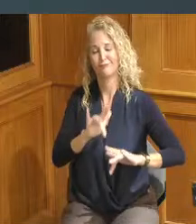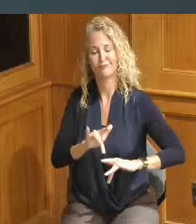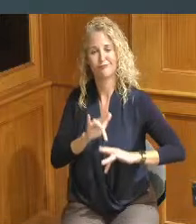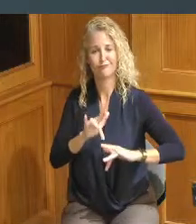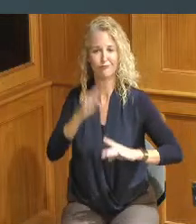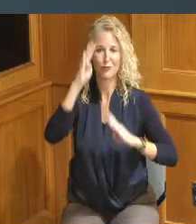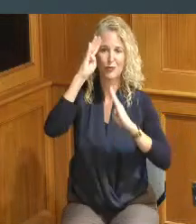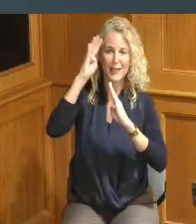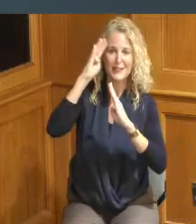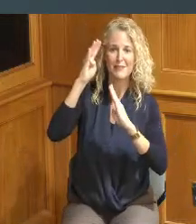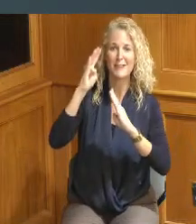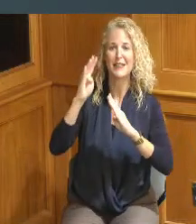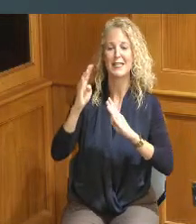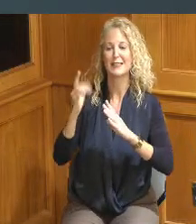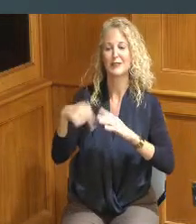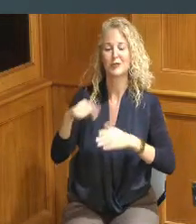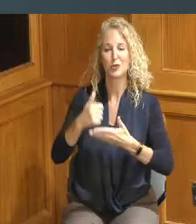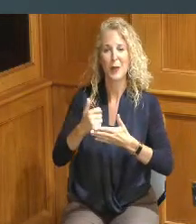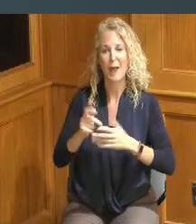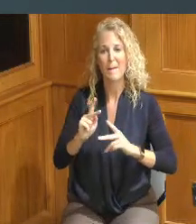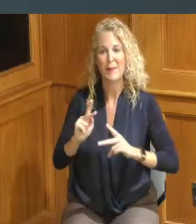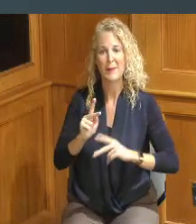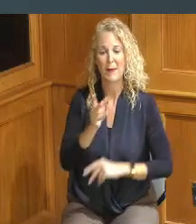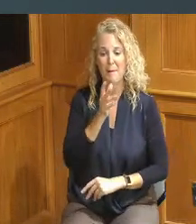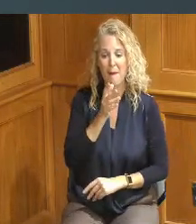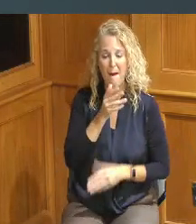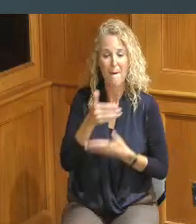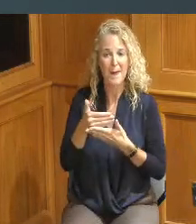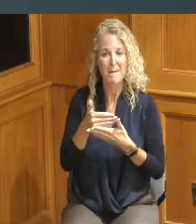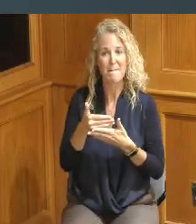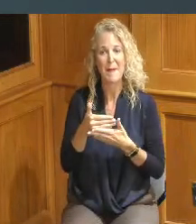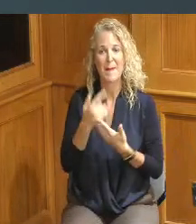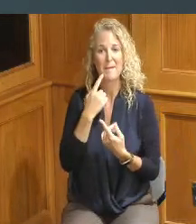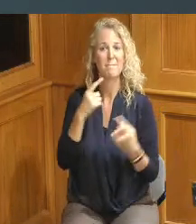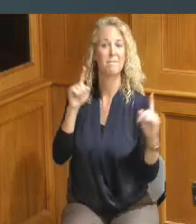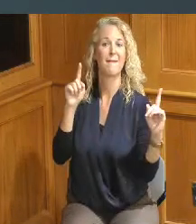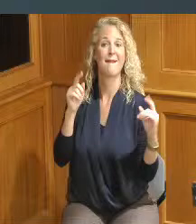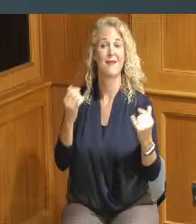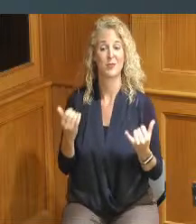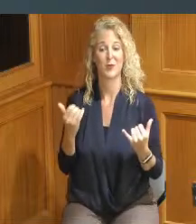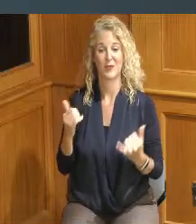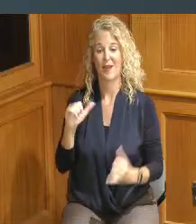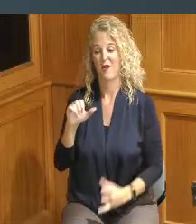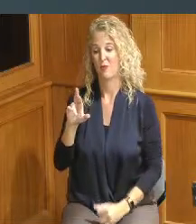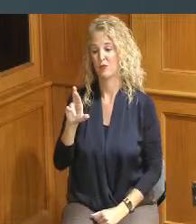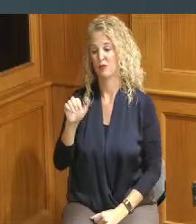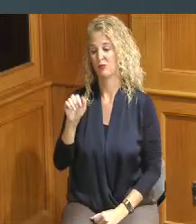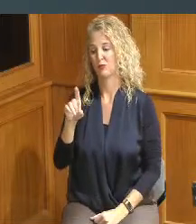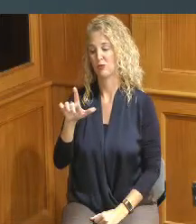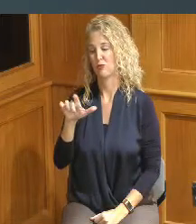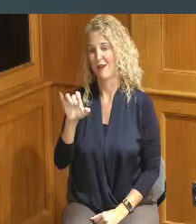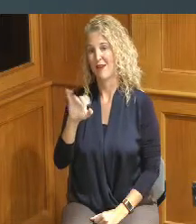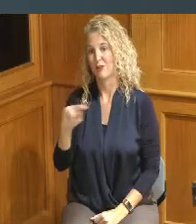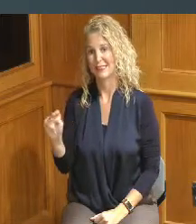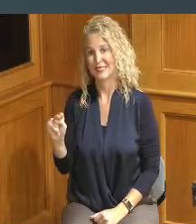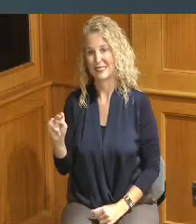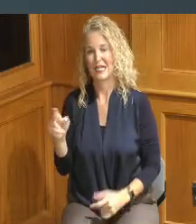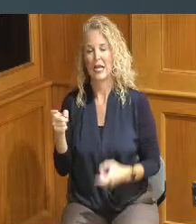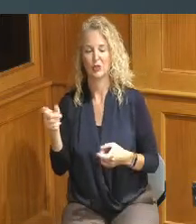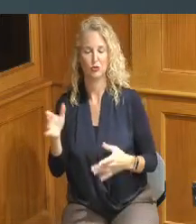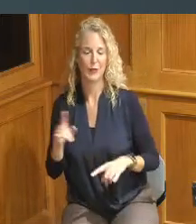in helping moms and babies thrive. We'd like to begin by asking Cradle Cincinnati's executive director, who couldn't be with